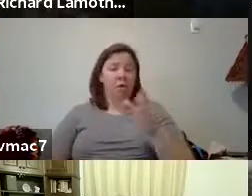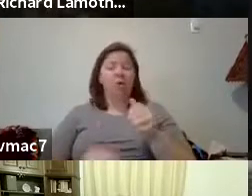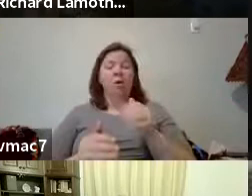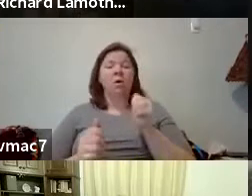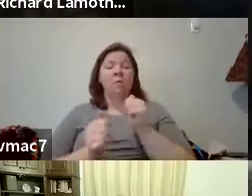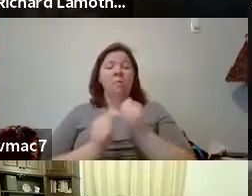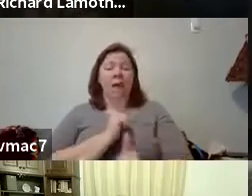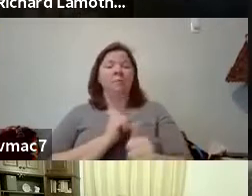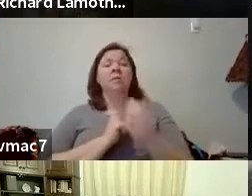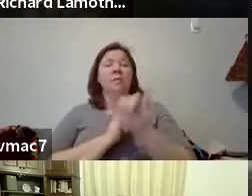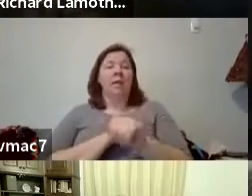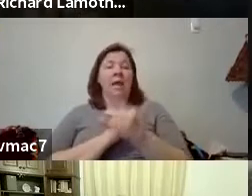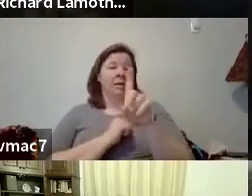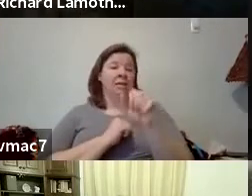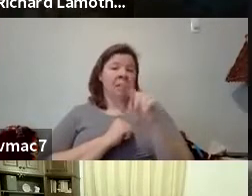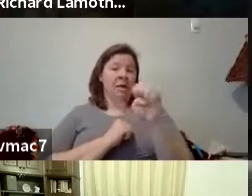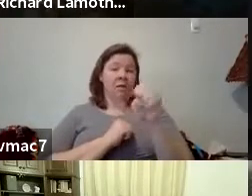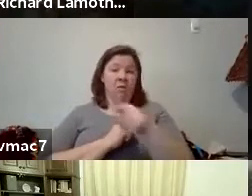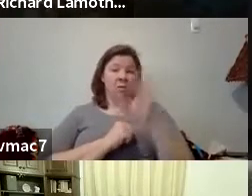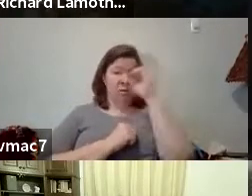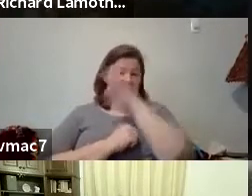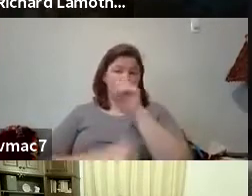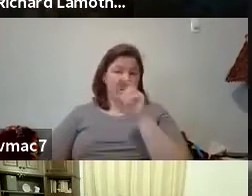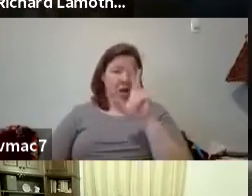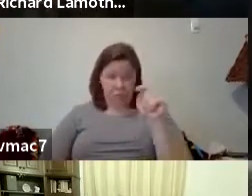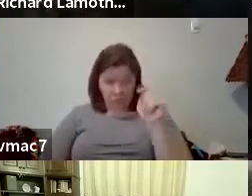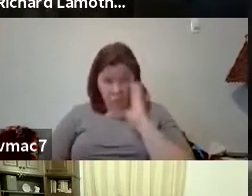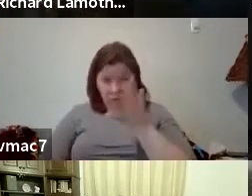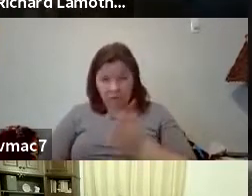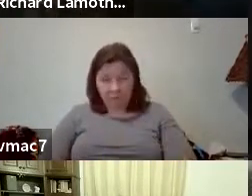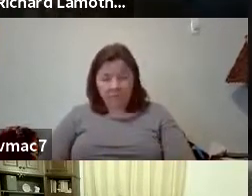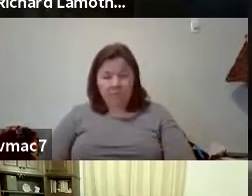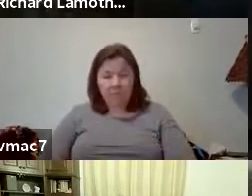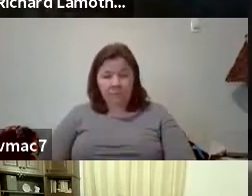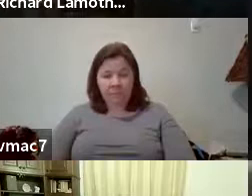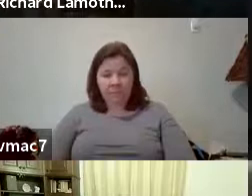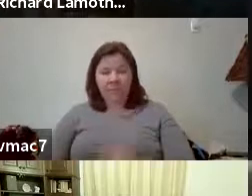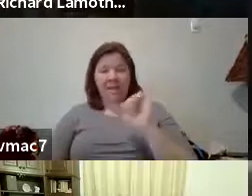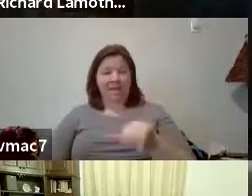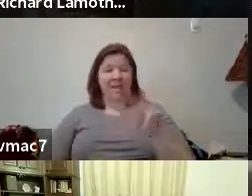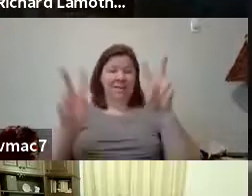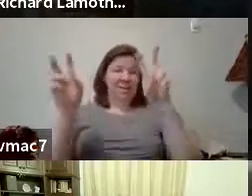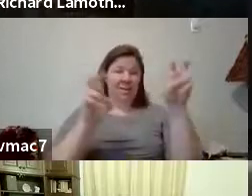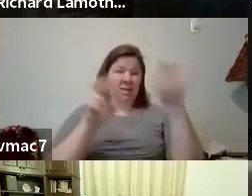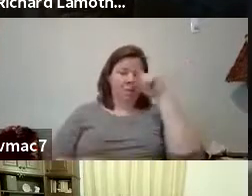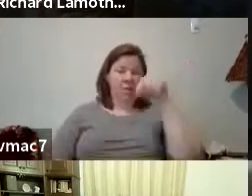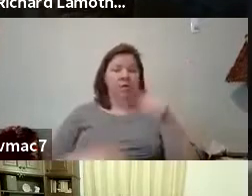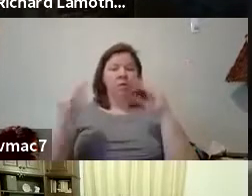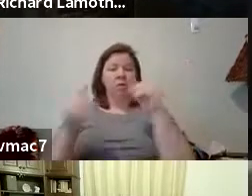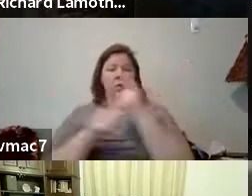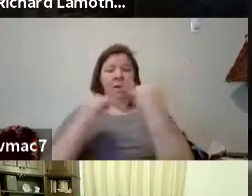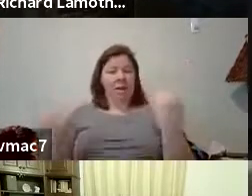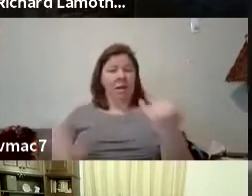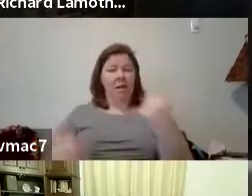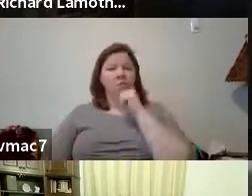date. And when that date goes by, you miss out. And so that's the theme for this talk right now, is